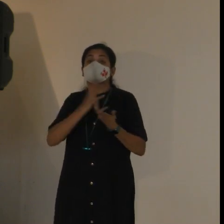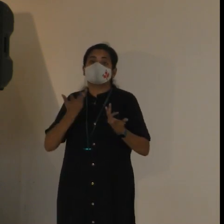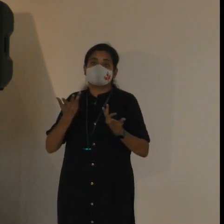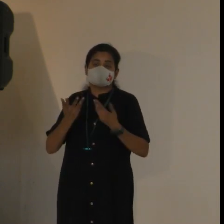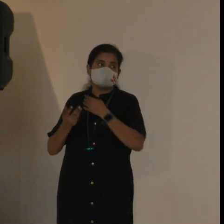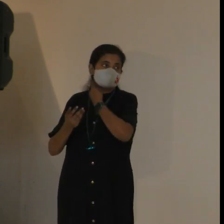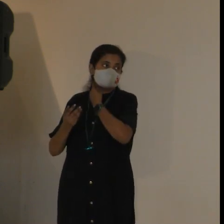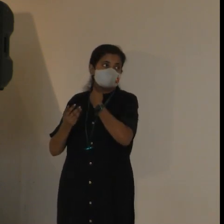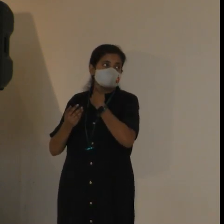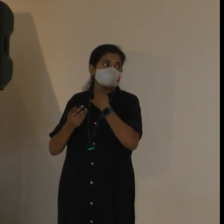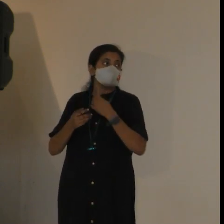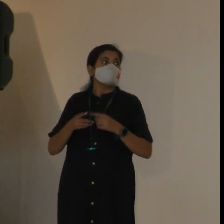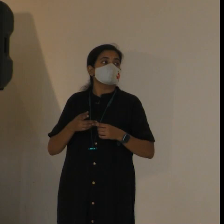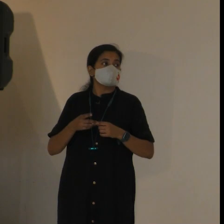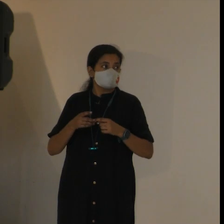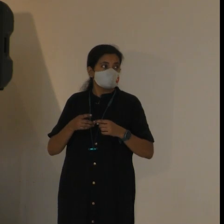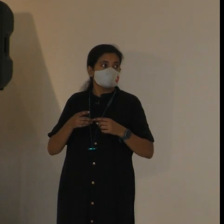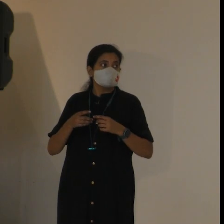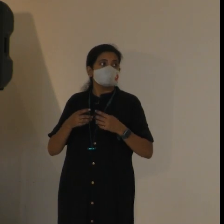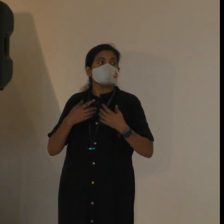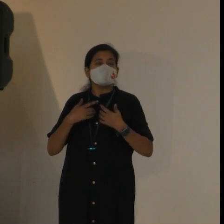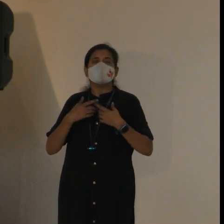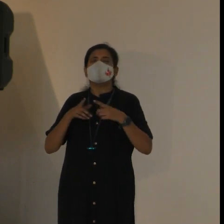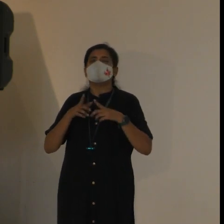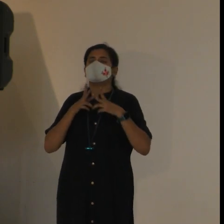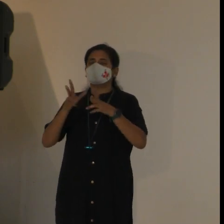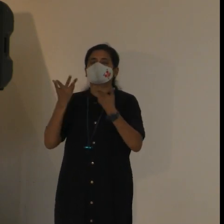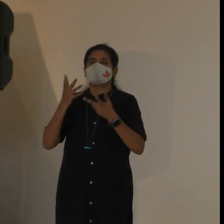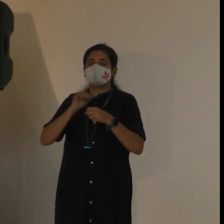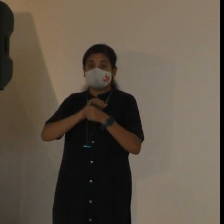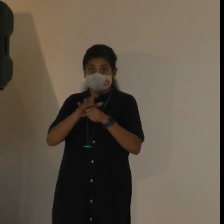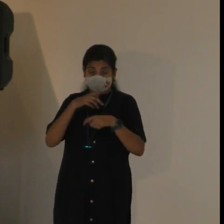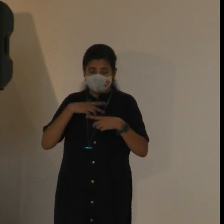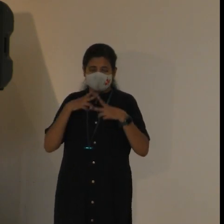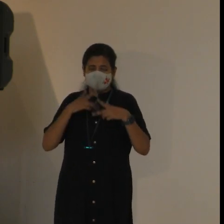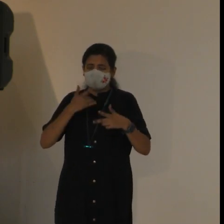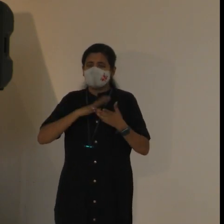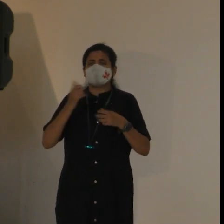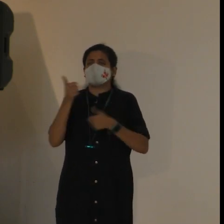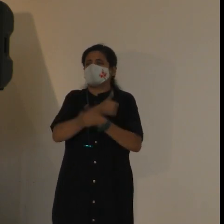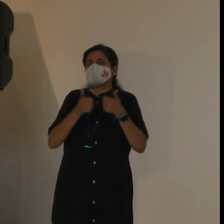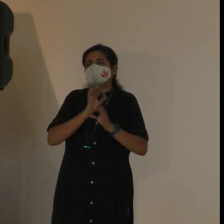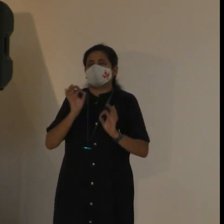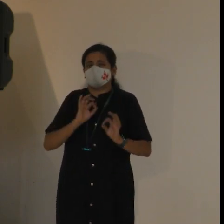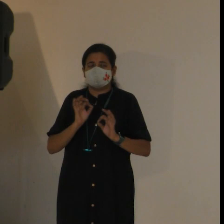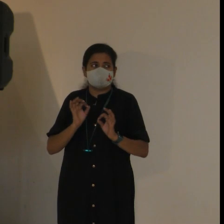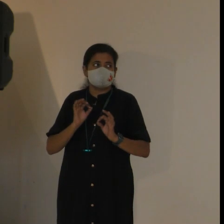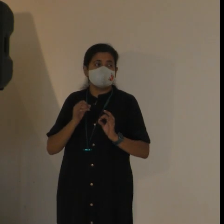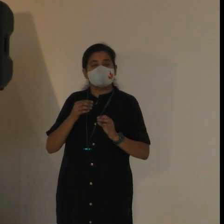it. So I don't necessarily see the pandemic as a challenge. In some ways, it was an enabler for my project.